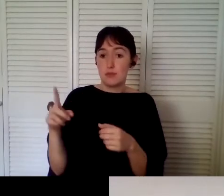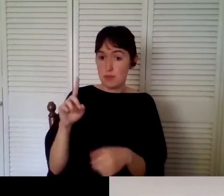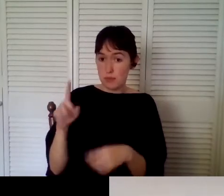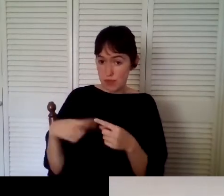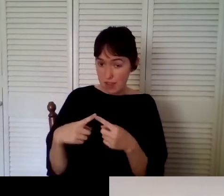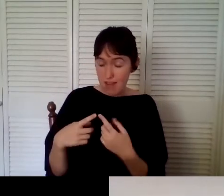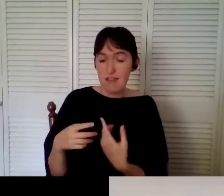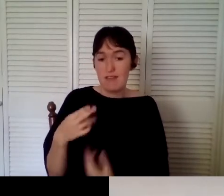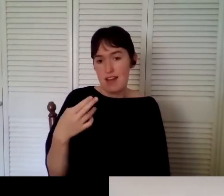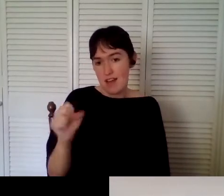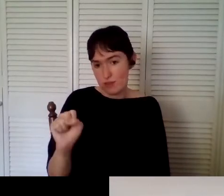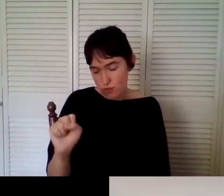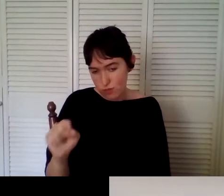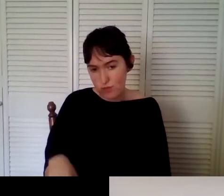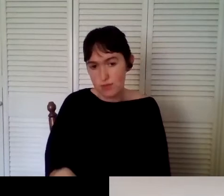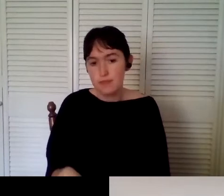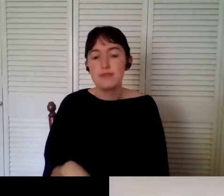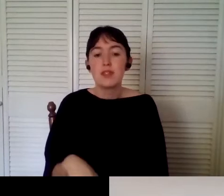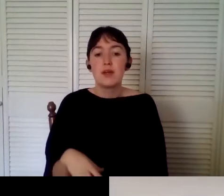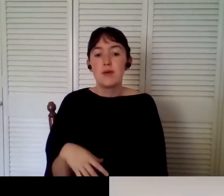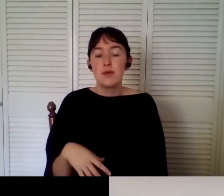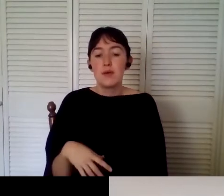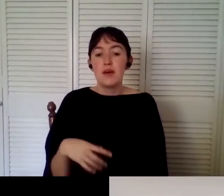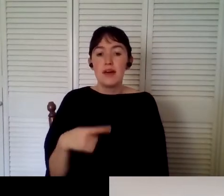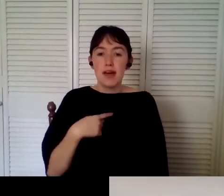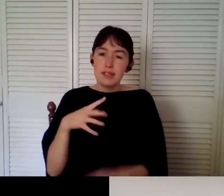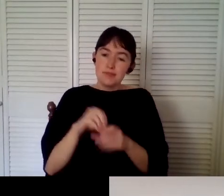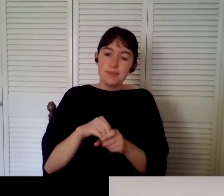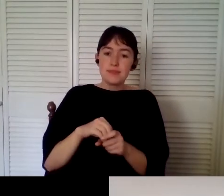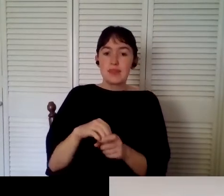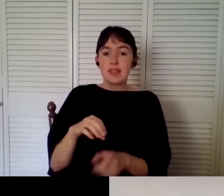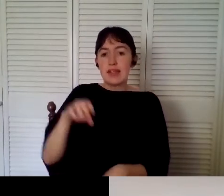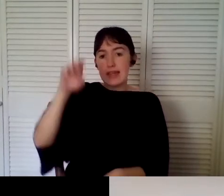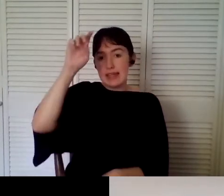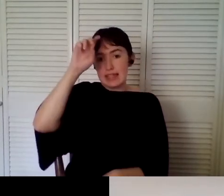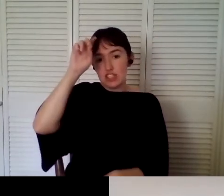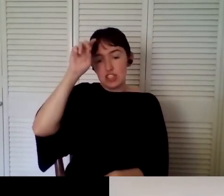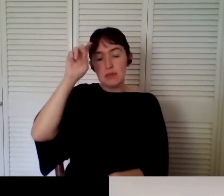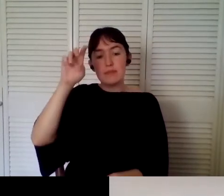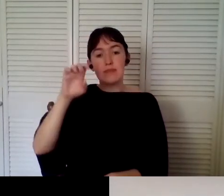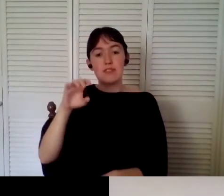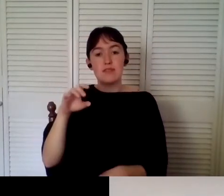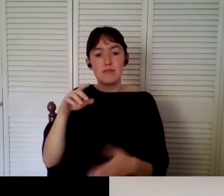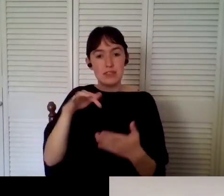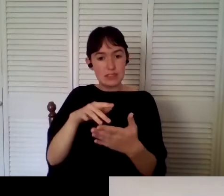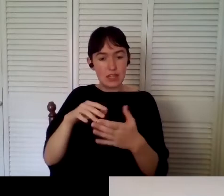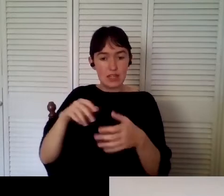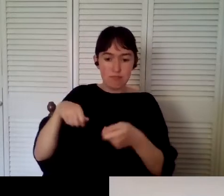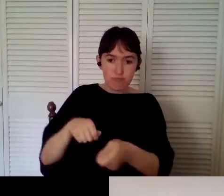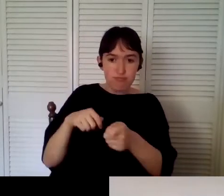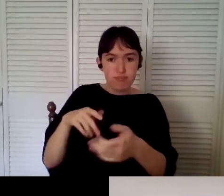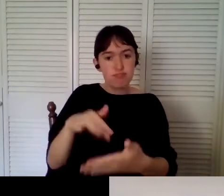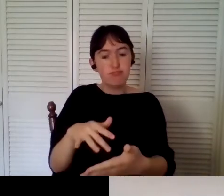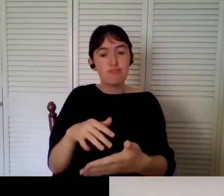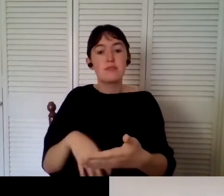in Egyptology within Mhm. archaeology, and then experimental archaeology of Egyptian technology, which is Bronze Age,